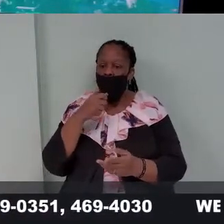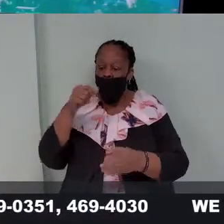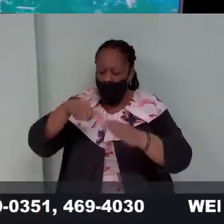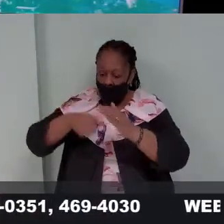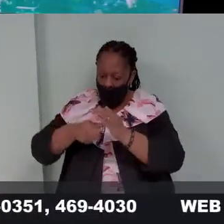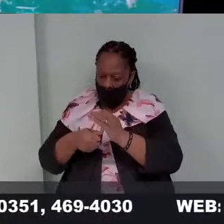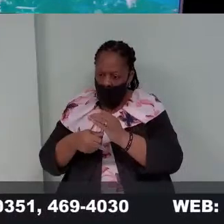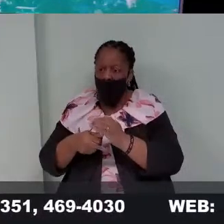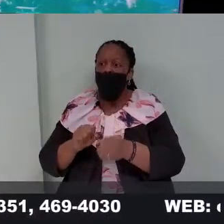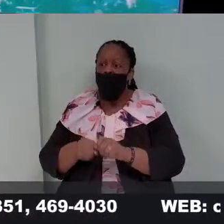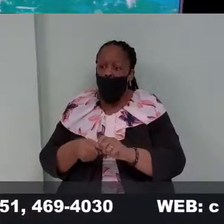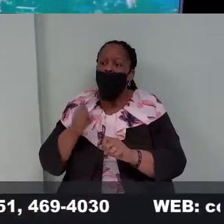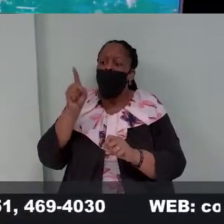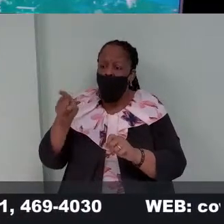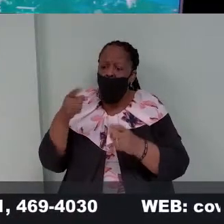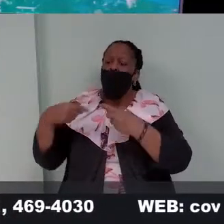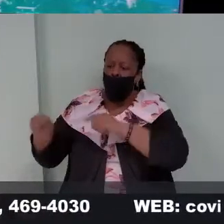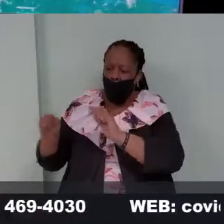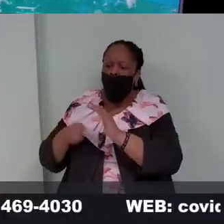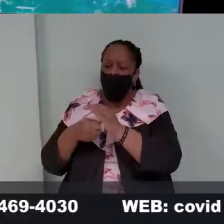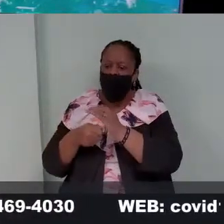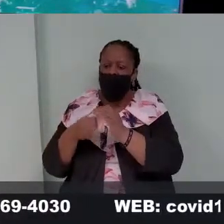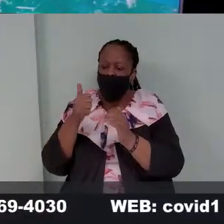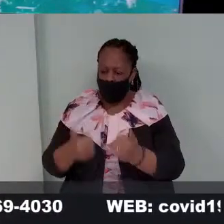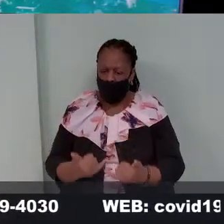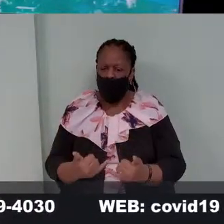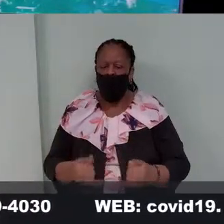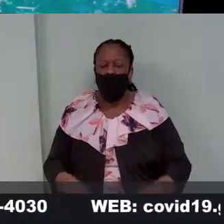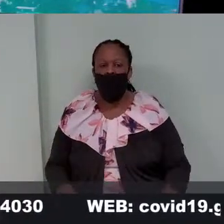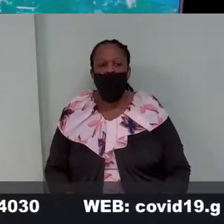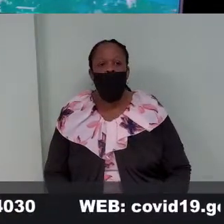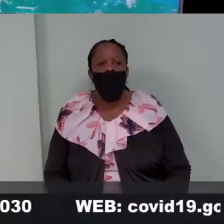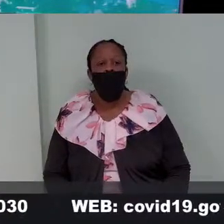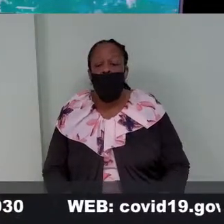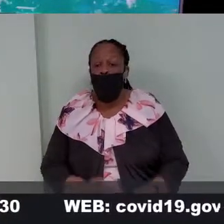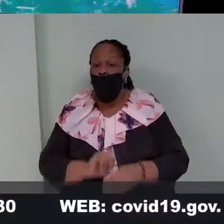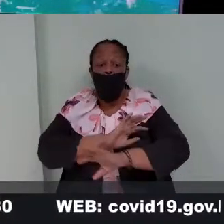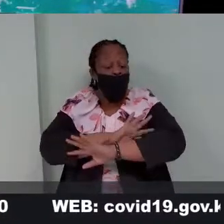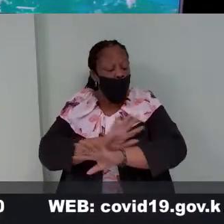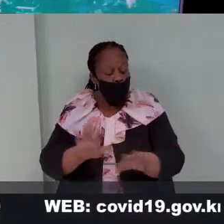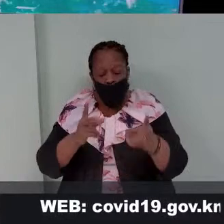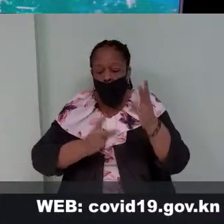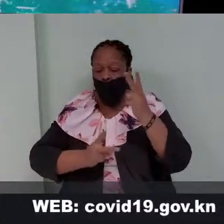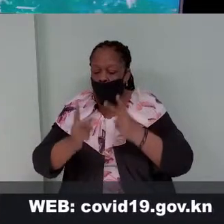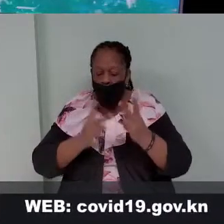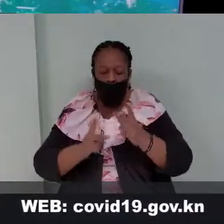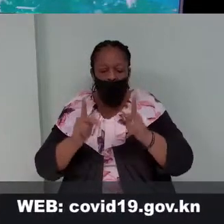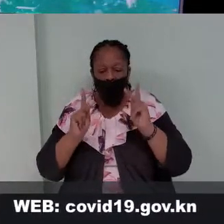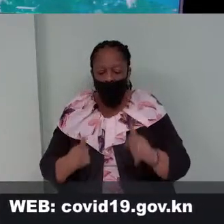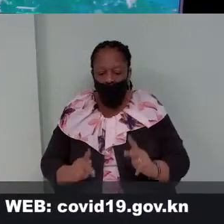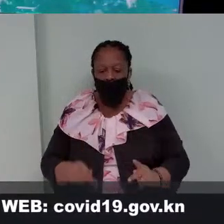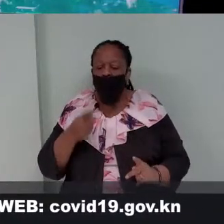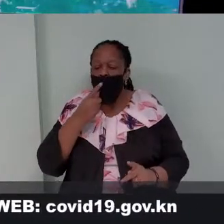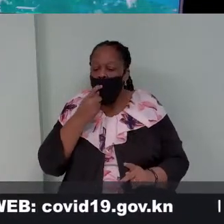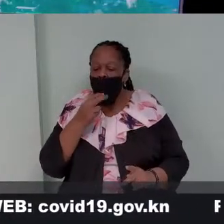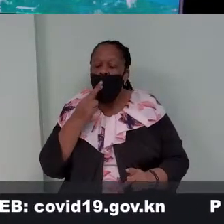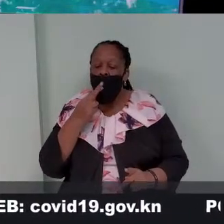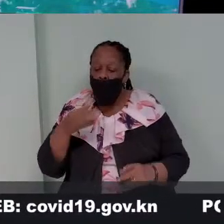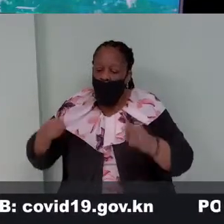St. Kitts and Nevis, we have a very strong and robust systems when it comes to quarantining individuals, and we